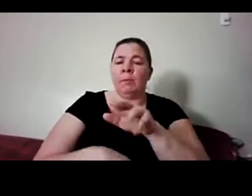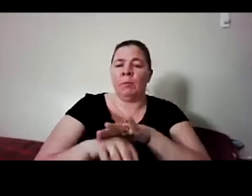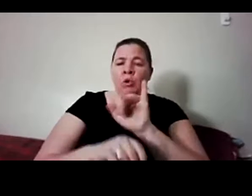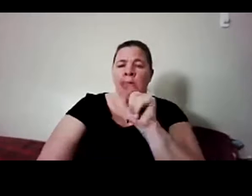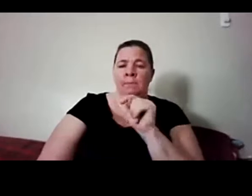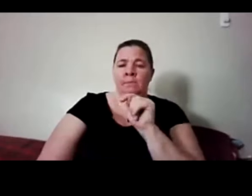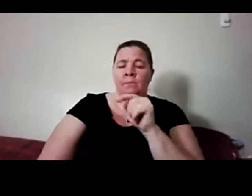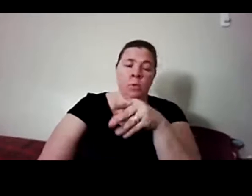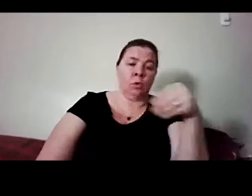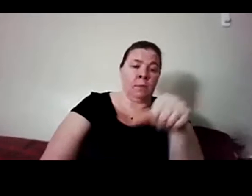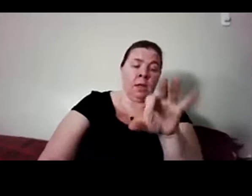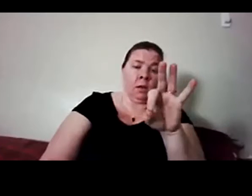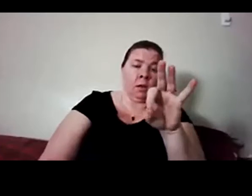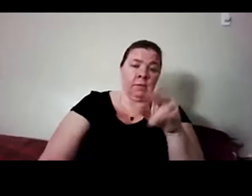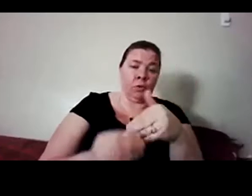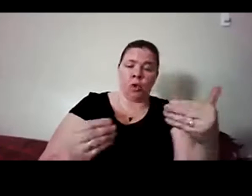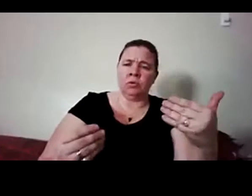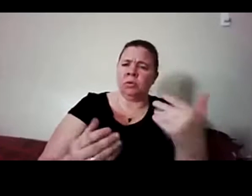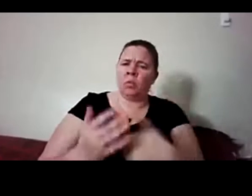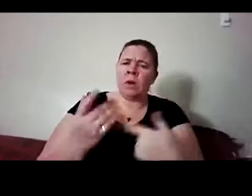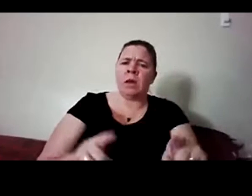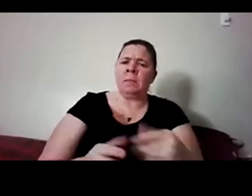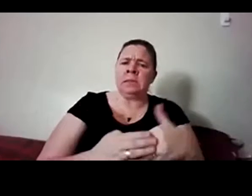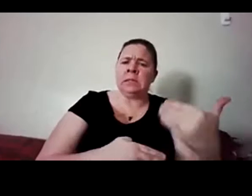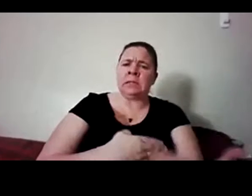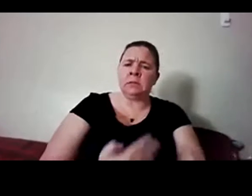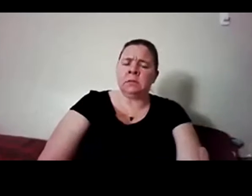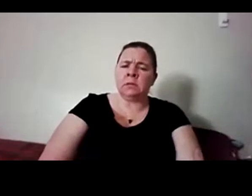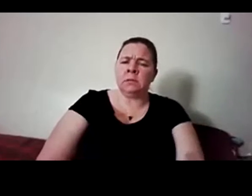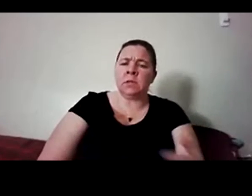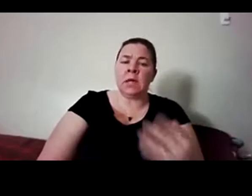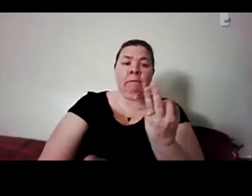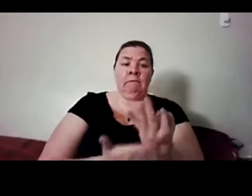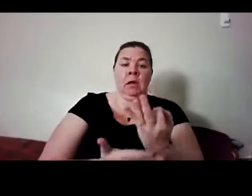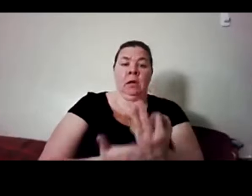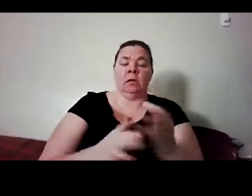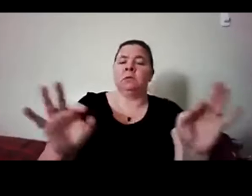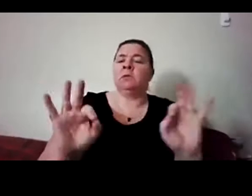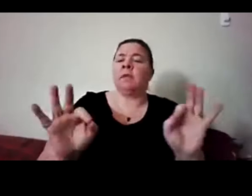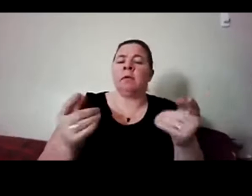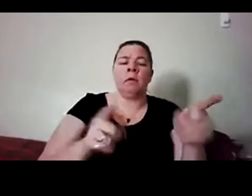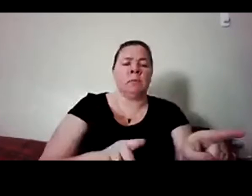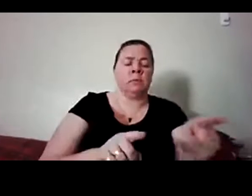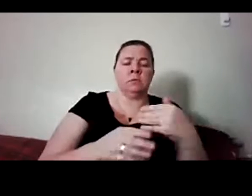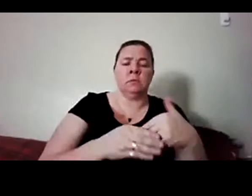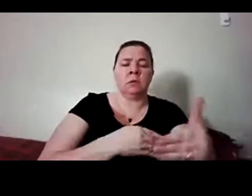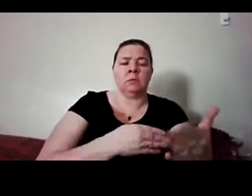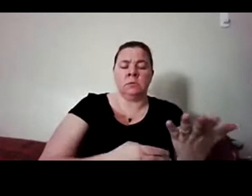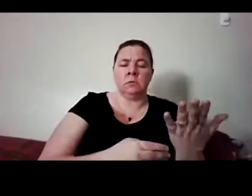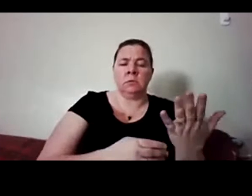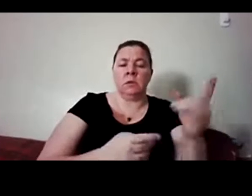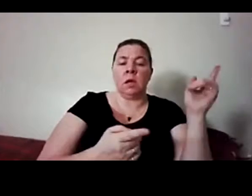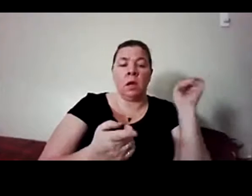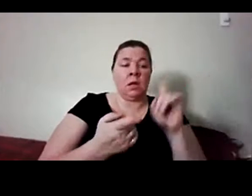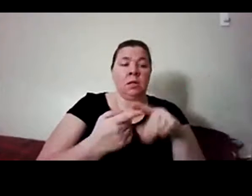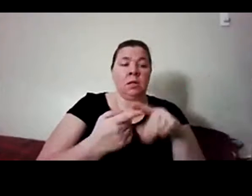Now, you pay your $97. What happens next? Financially, nothing happens next. You wait until the company